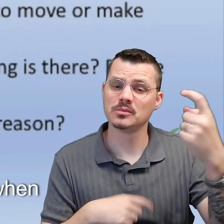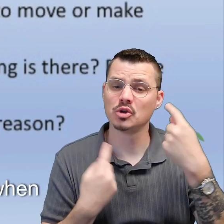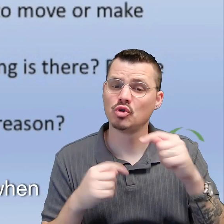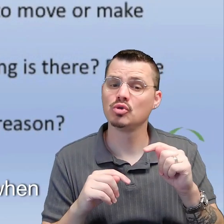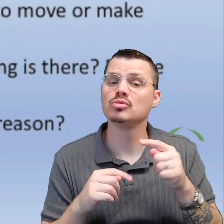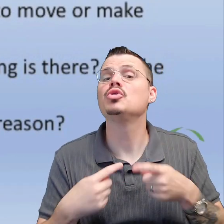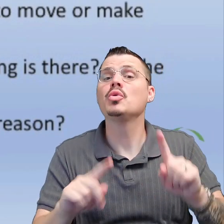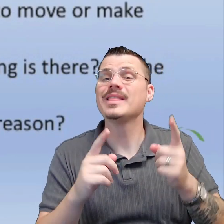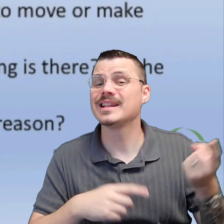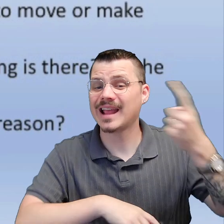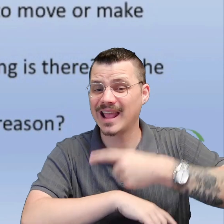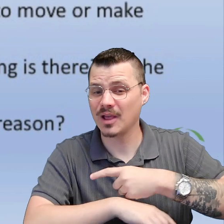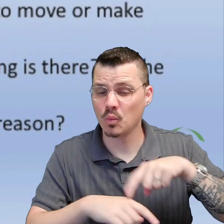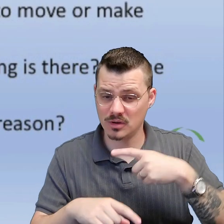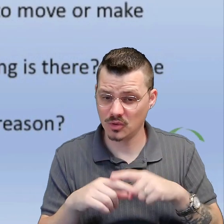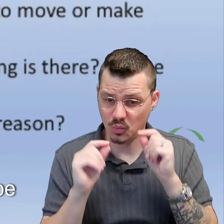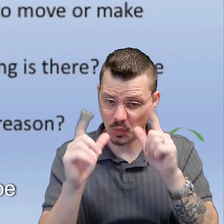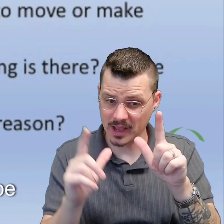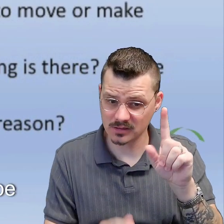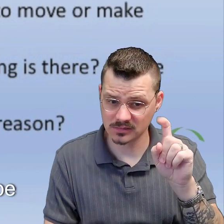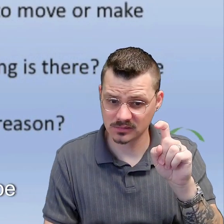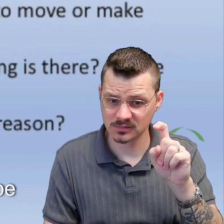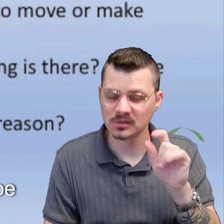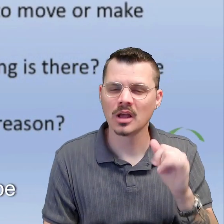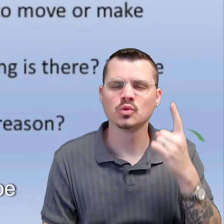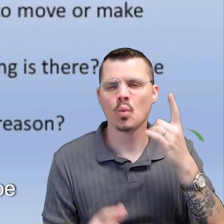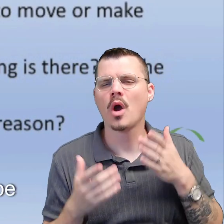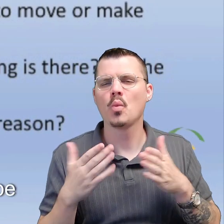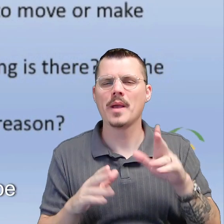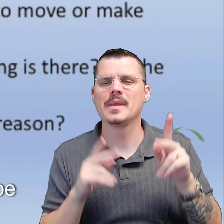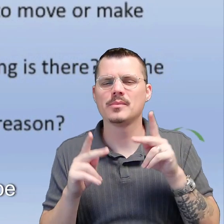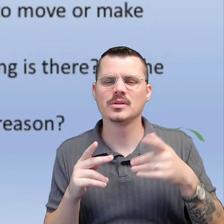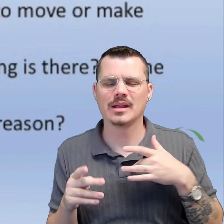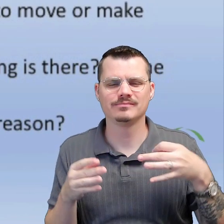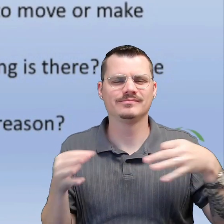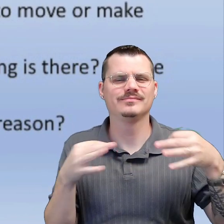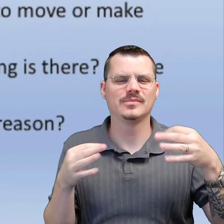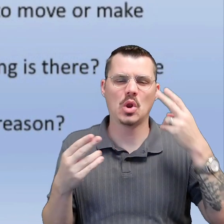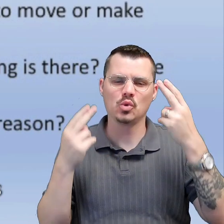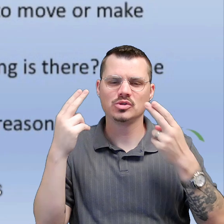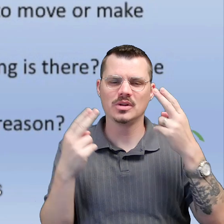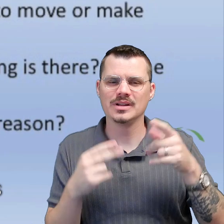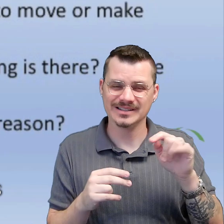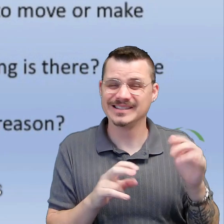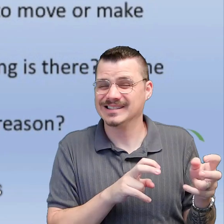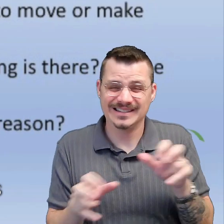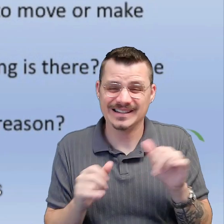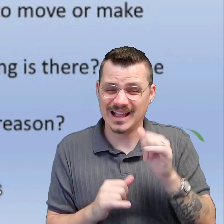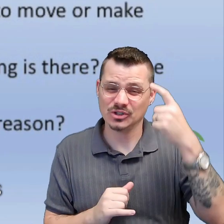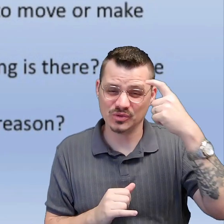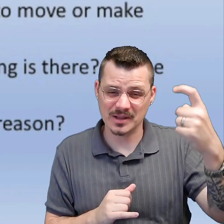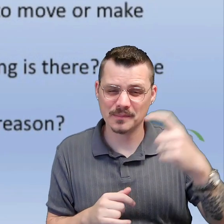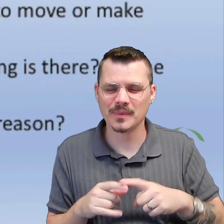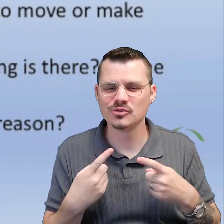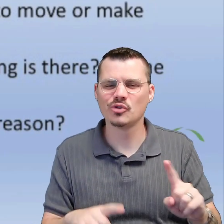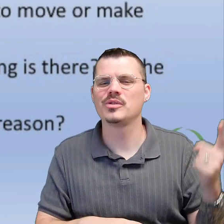the day when you're awake? That is one way that people describe hallucinations. It's like you're in a dream, only it's